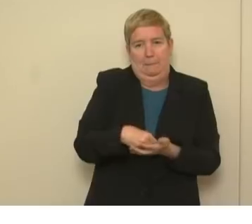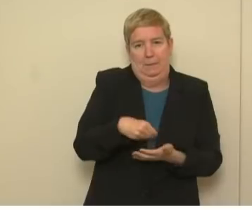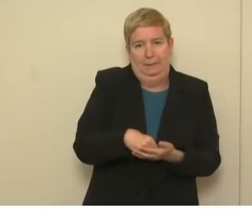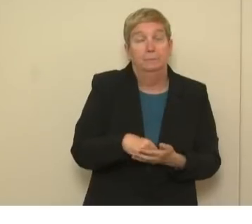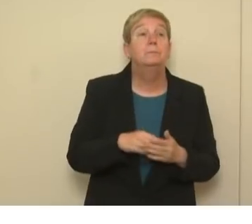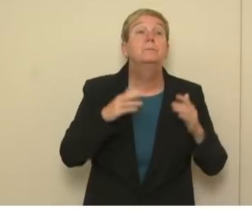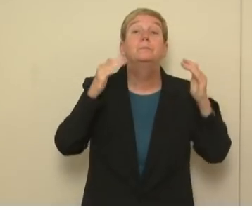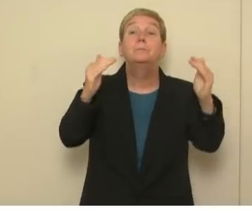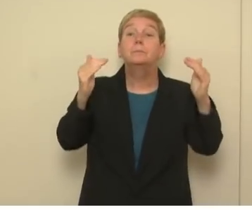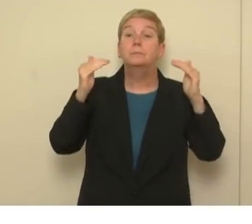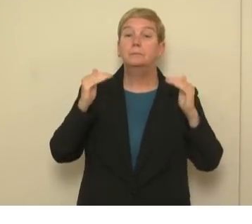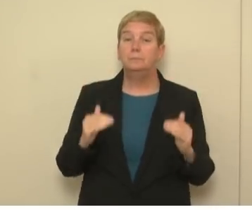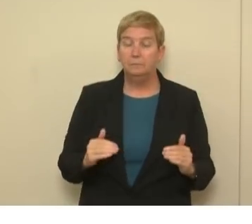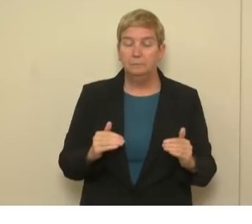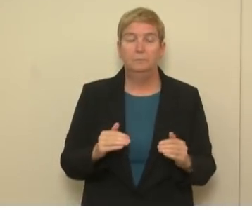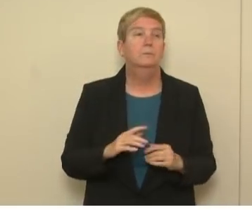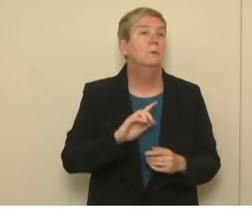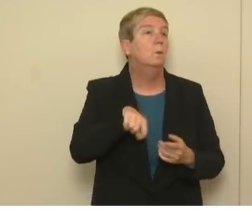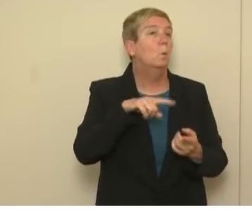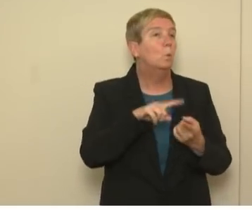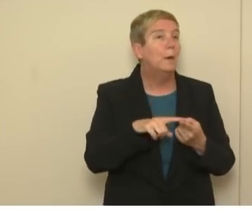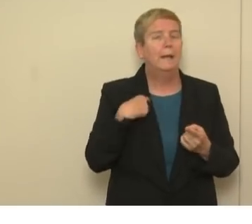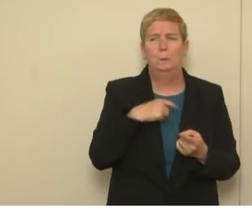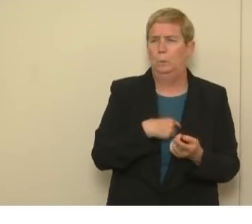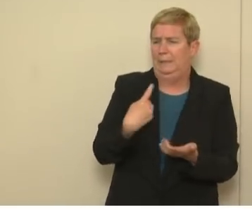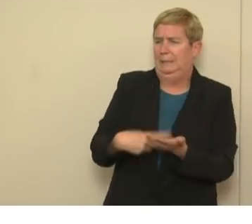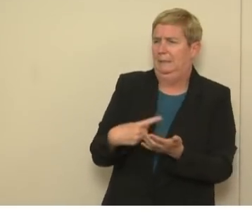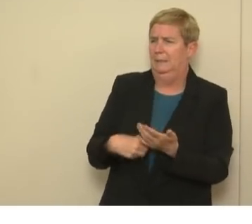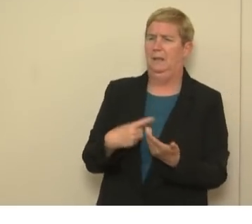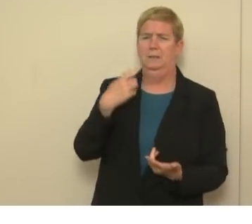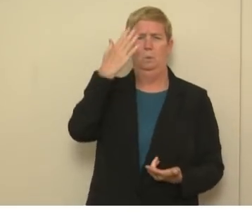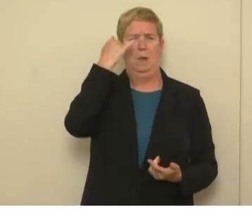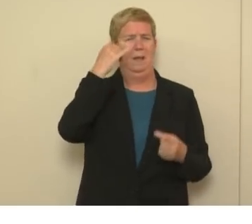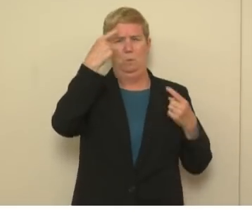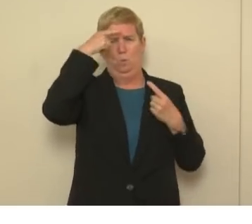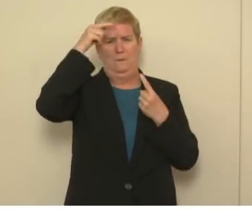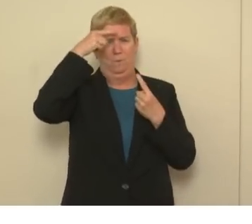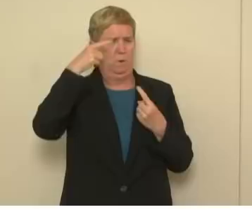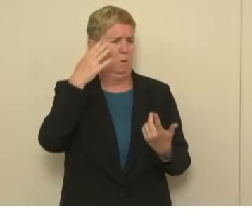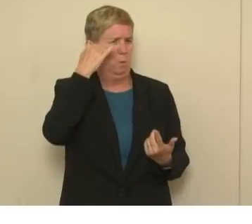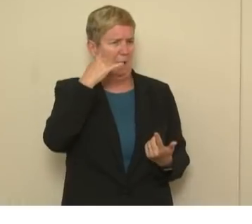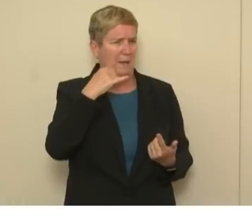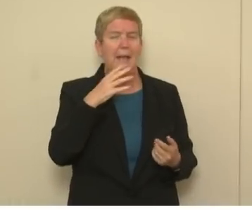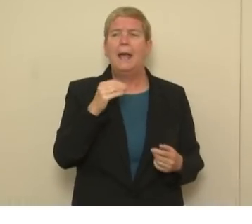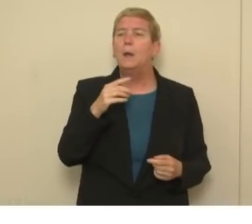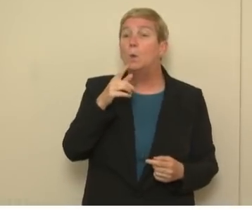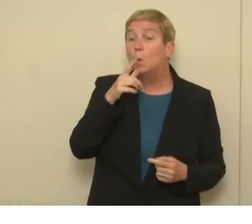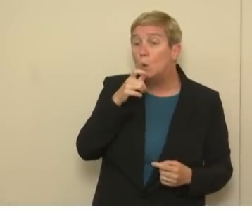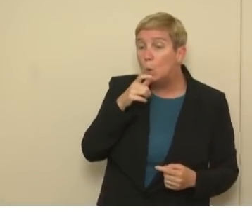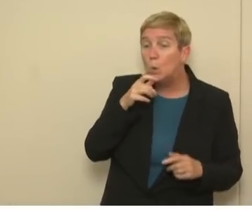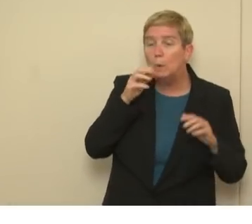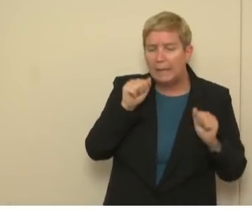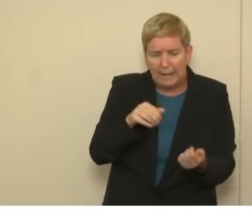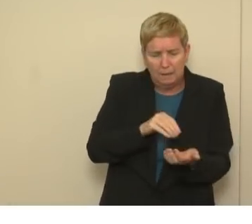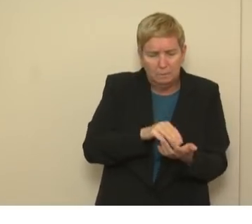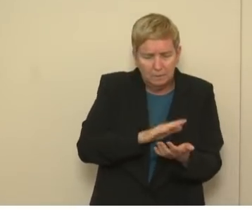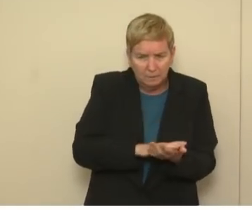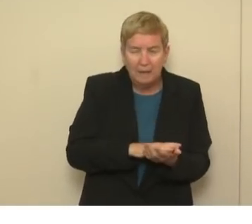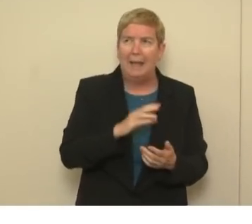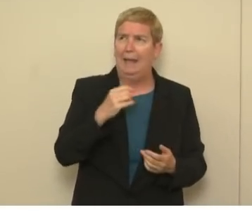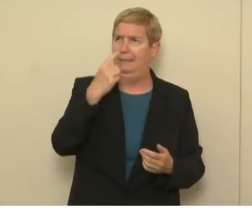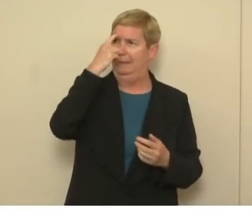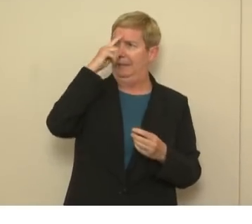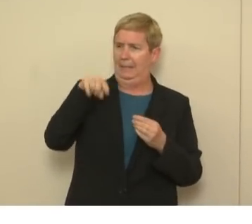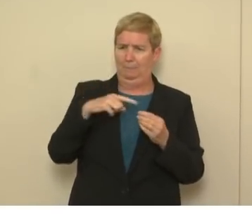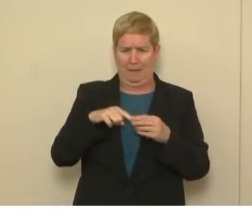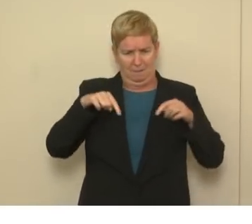is that when we think about why we participate, and we think about who can participate, and we think about where New Mexico